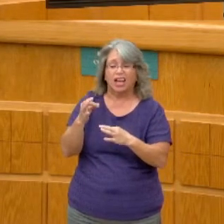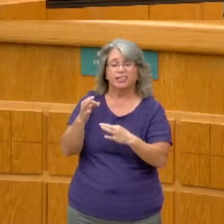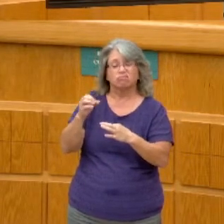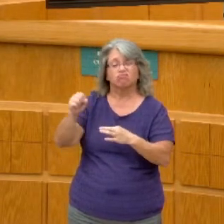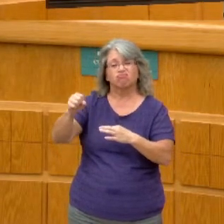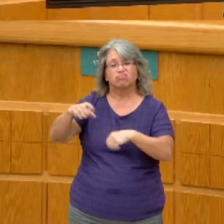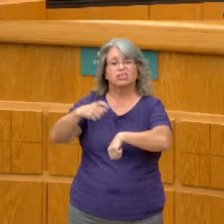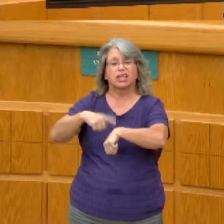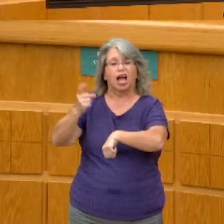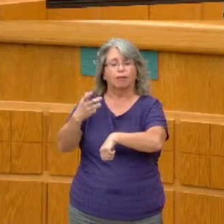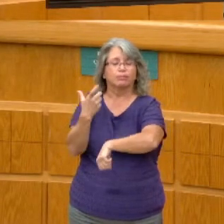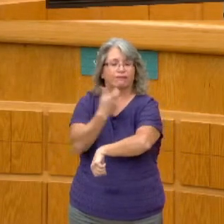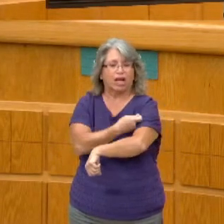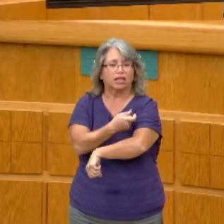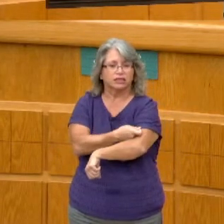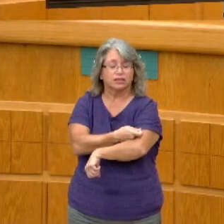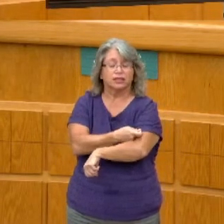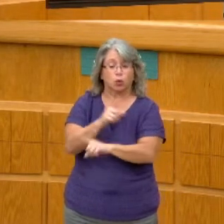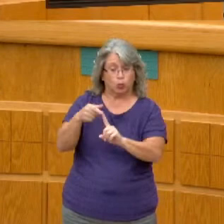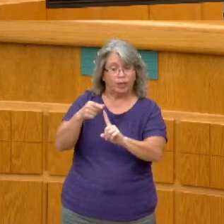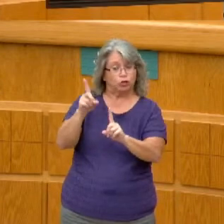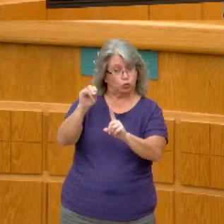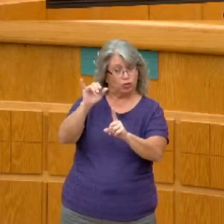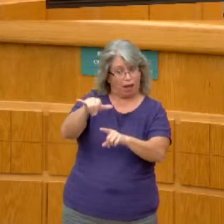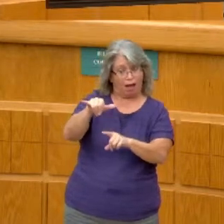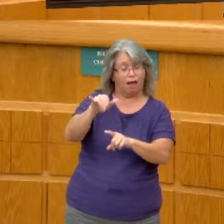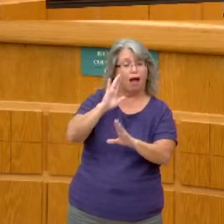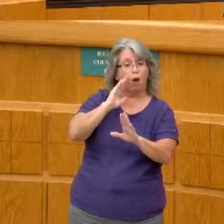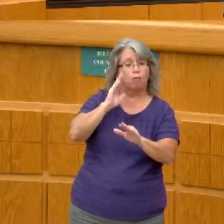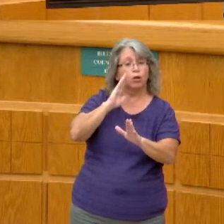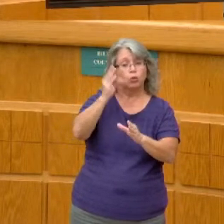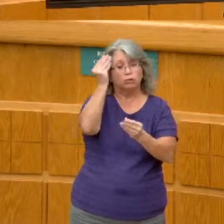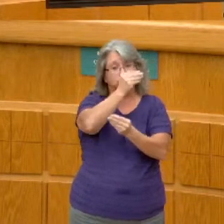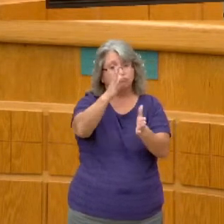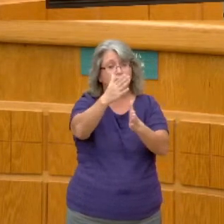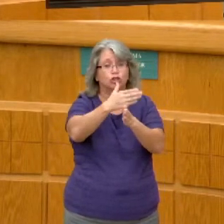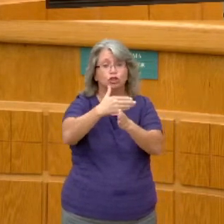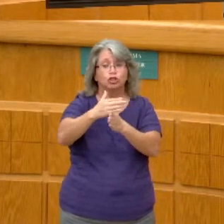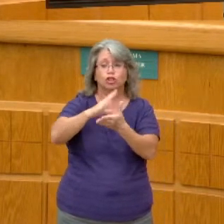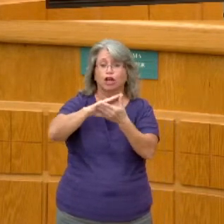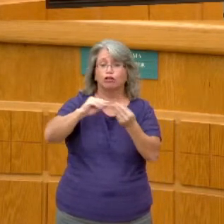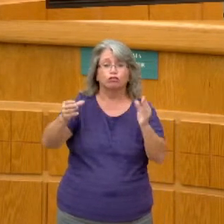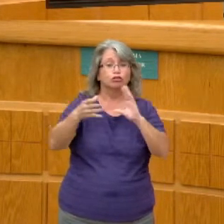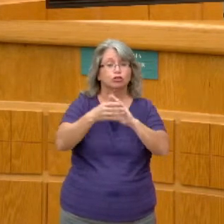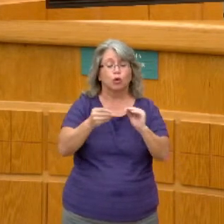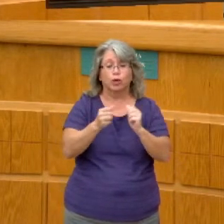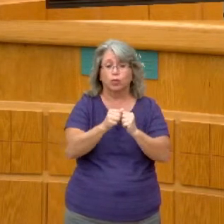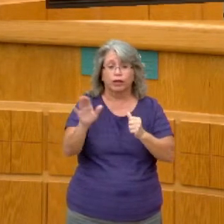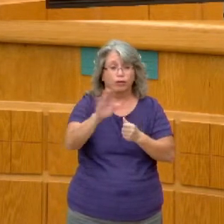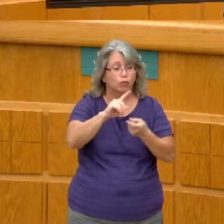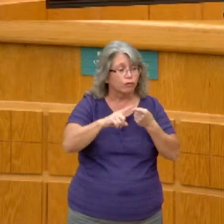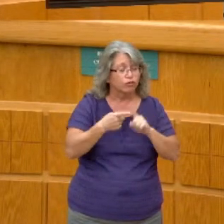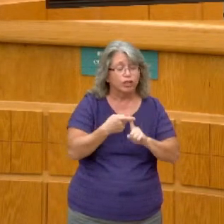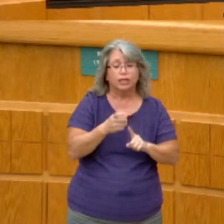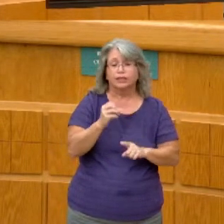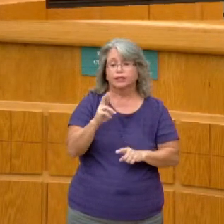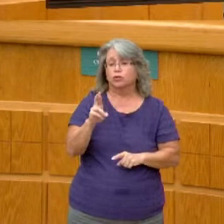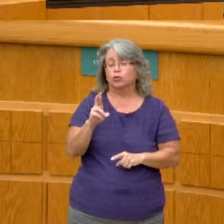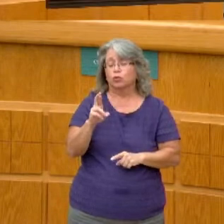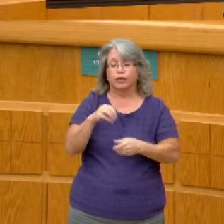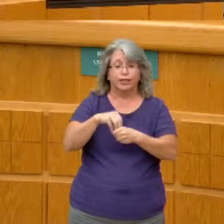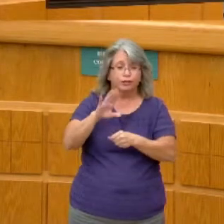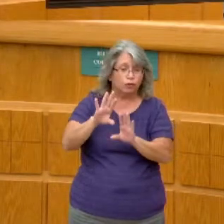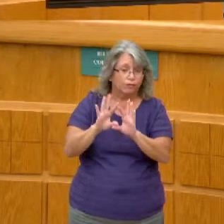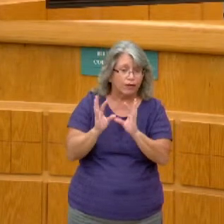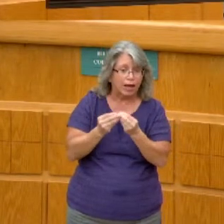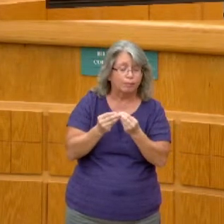your friends, and whether it's, at personal time or whenever inside your own